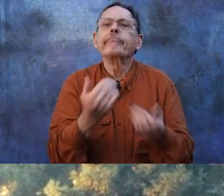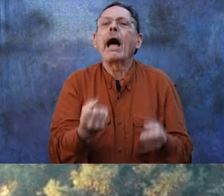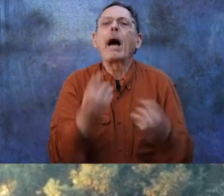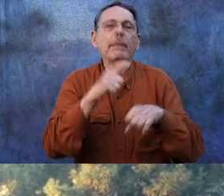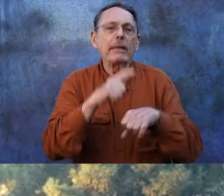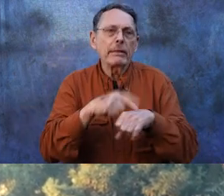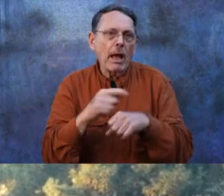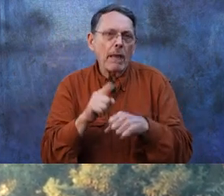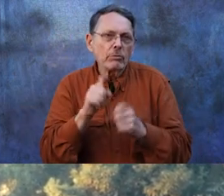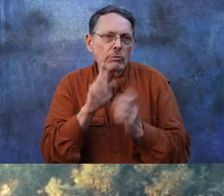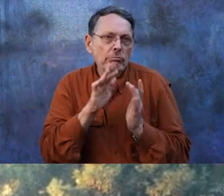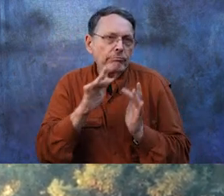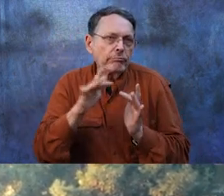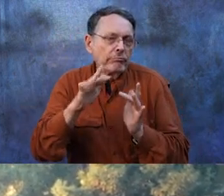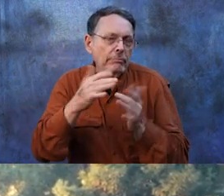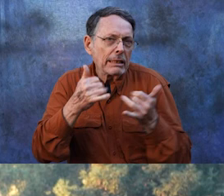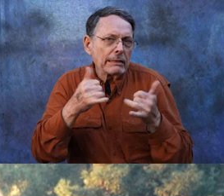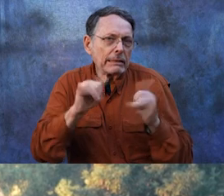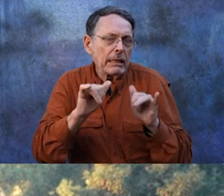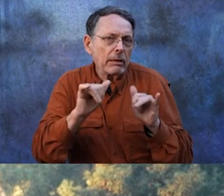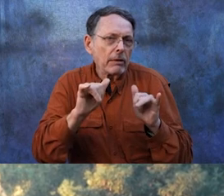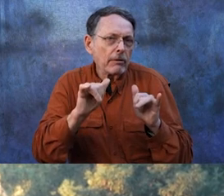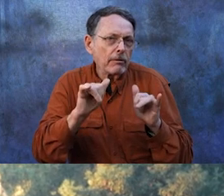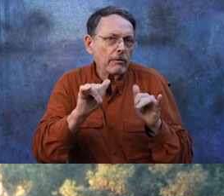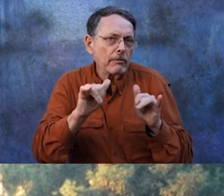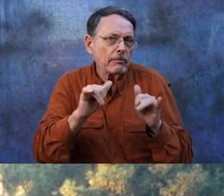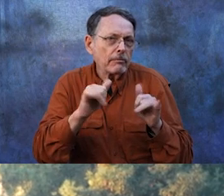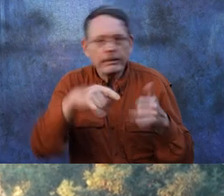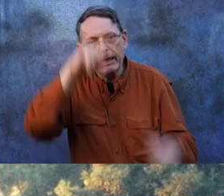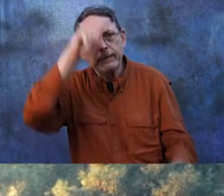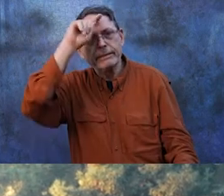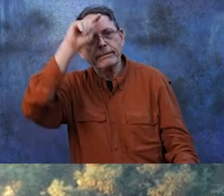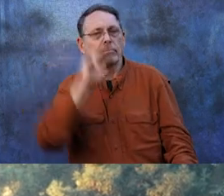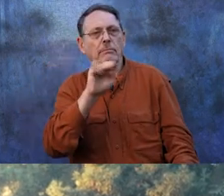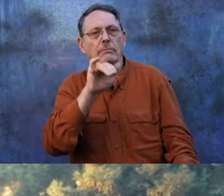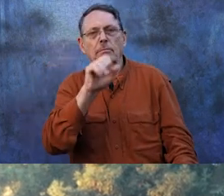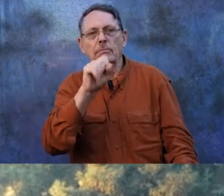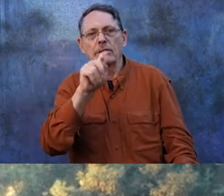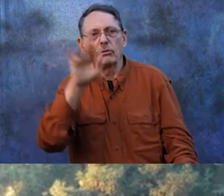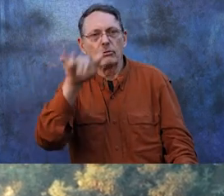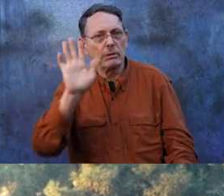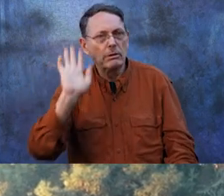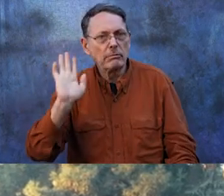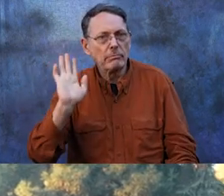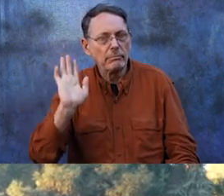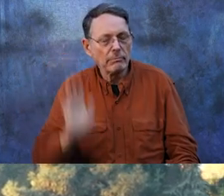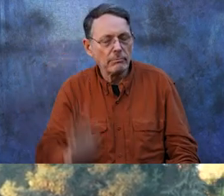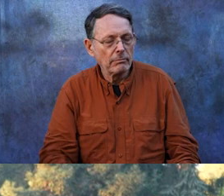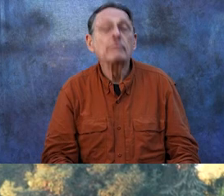this journey, is still in its essence a mystery.